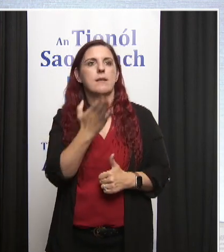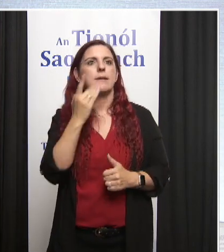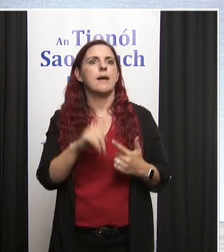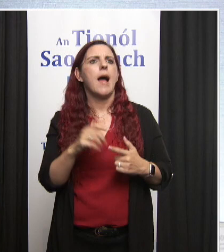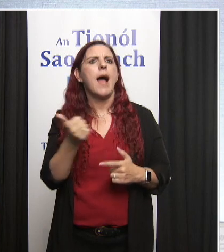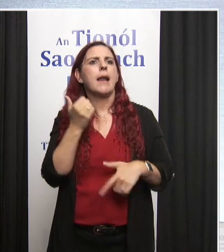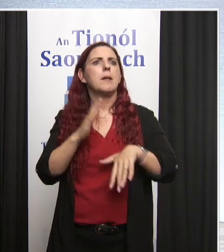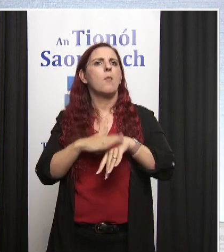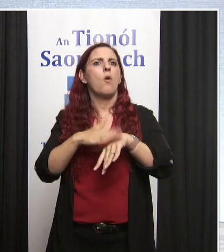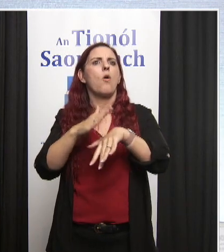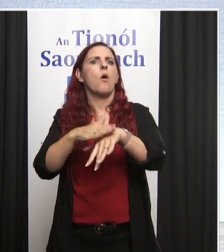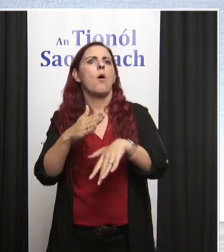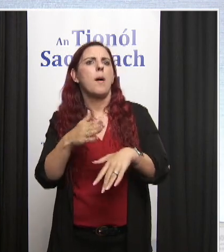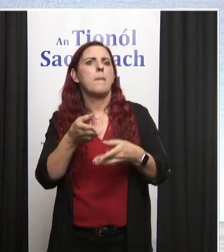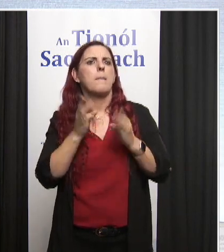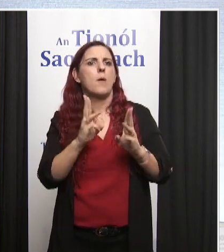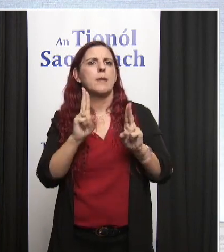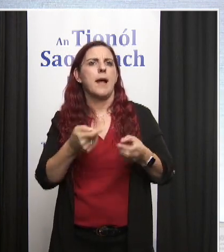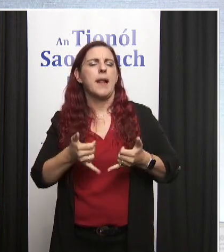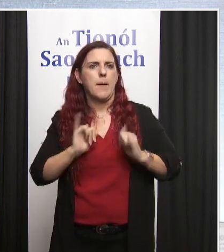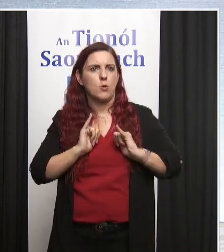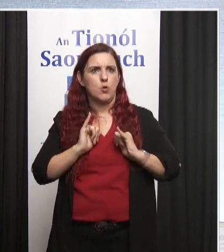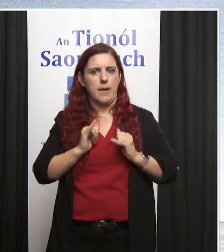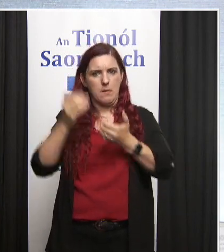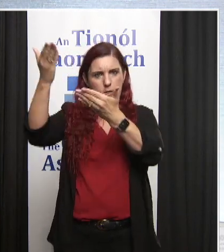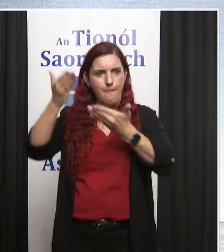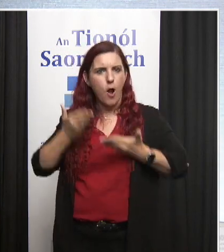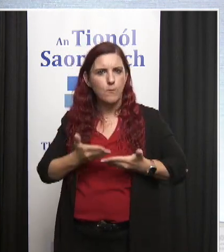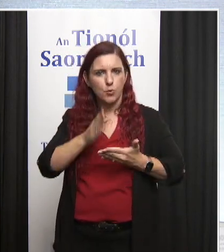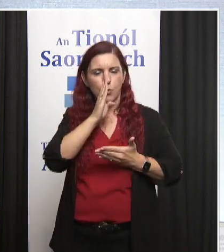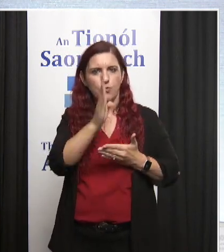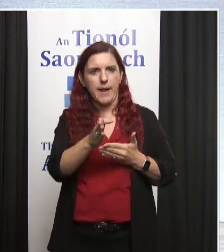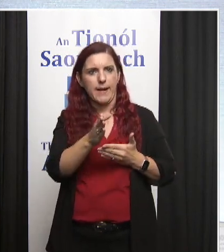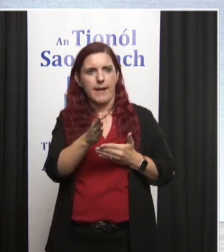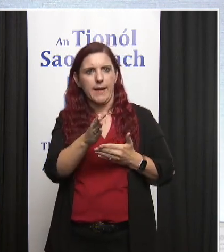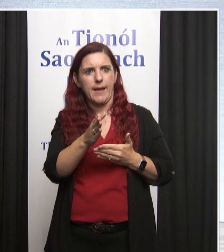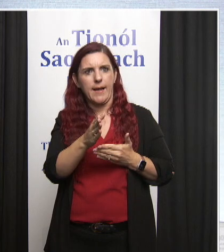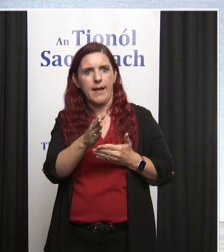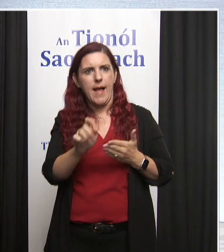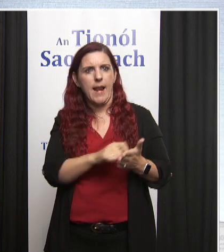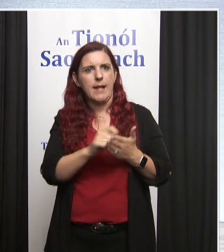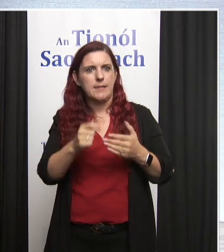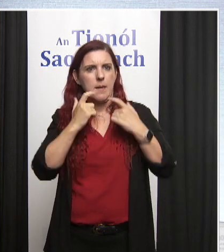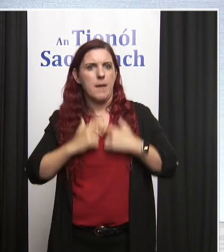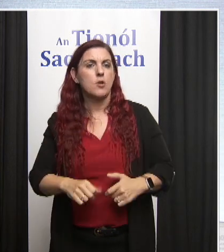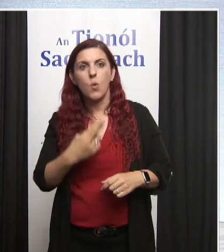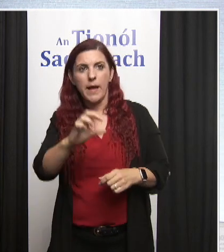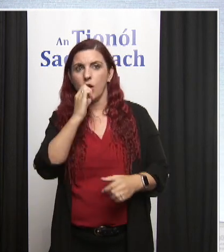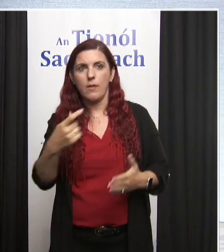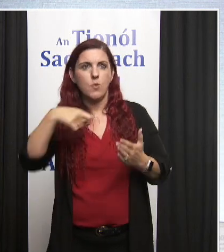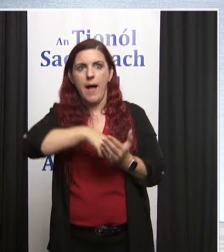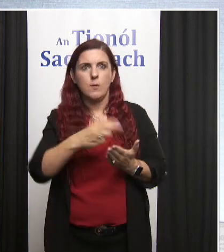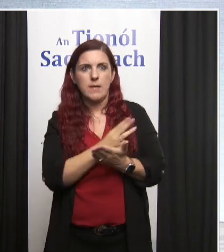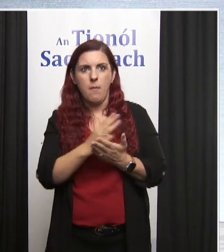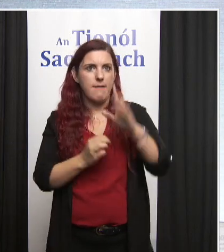other powers that could be devolved to the directly elected mayor that should be included on the voting ballot? We had nothing to add to this part of the